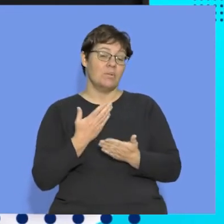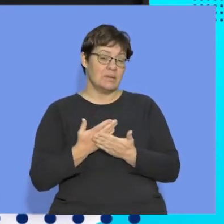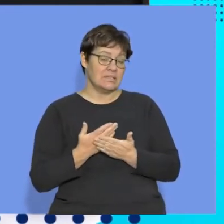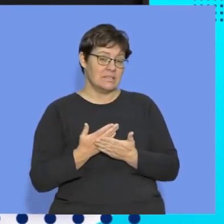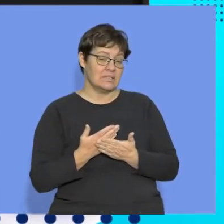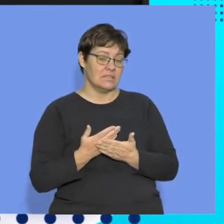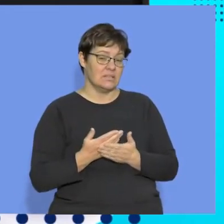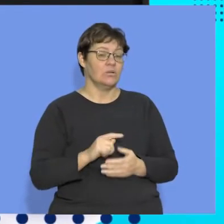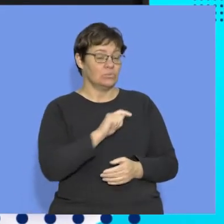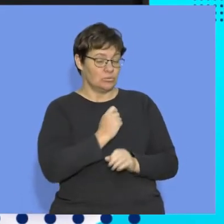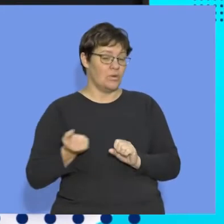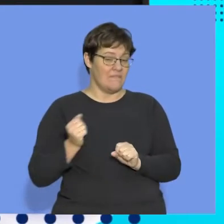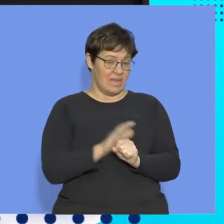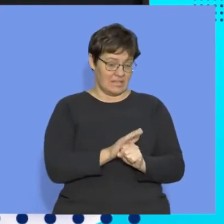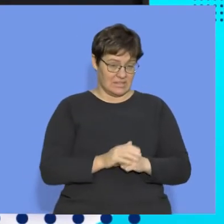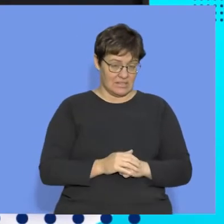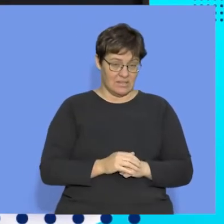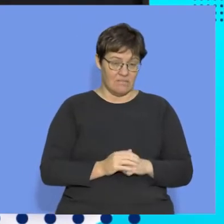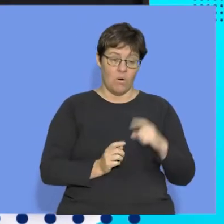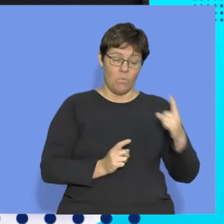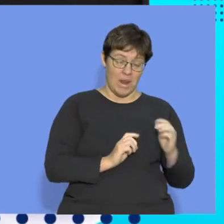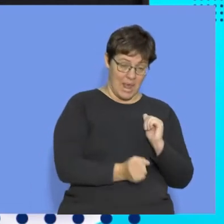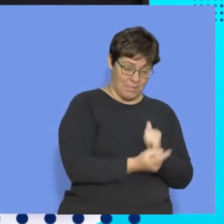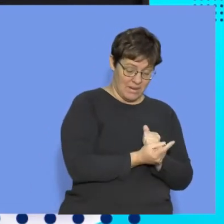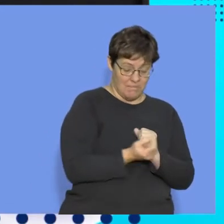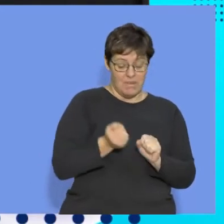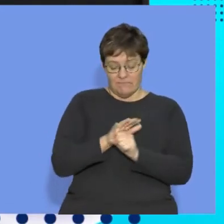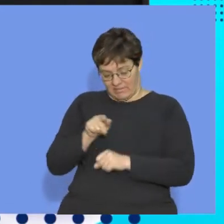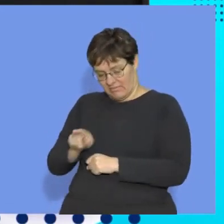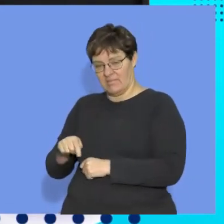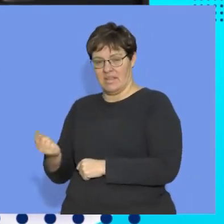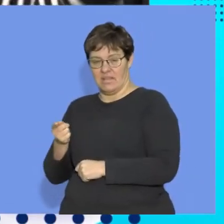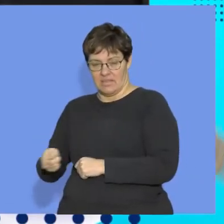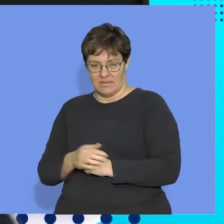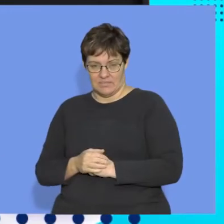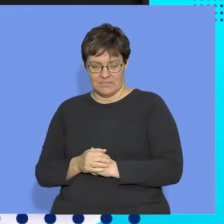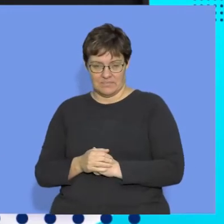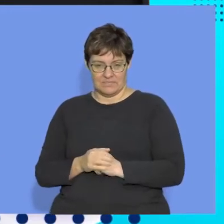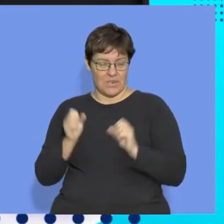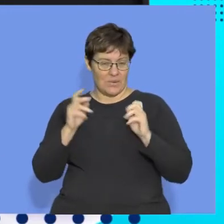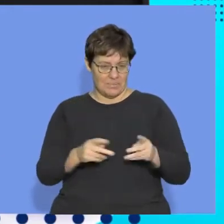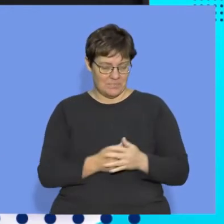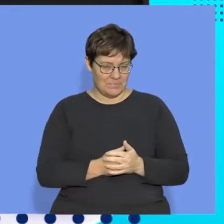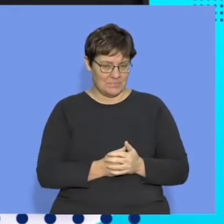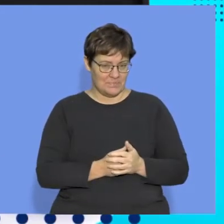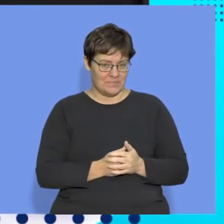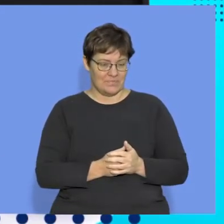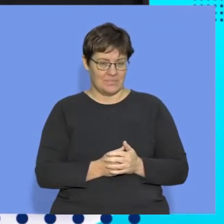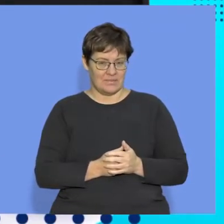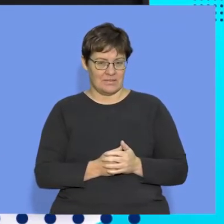the probability is really affected. The probability of one event occurring affects the other. Okay,